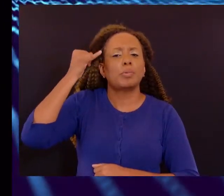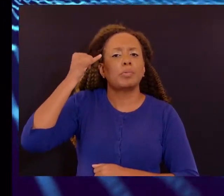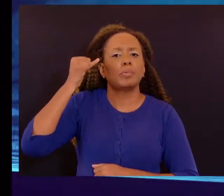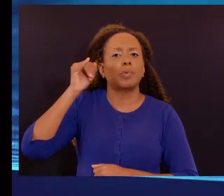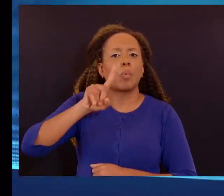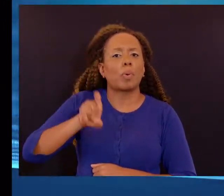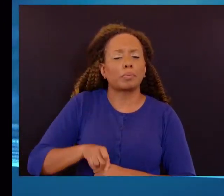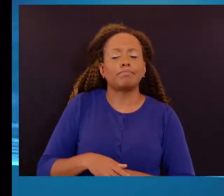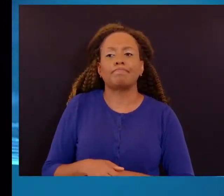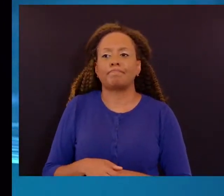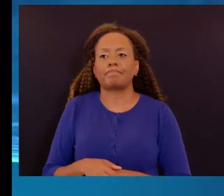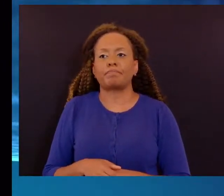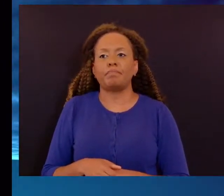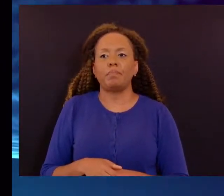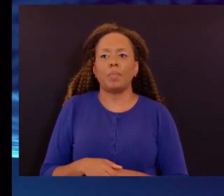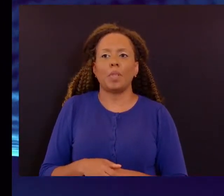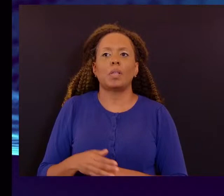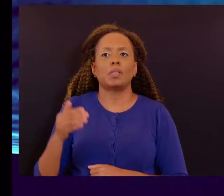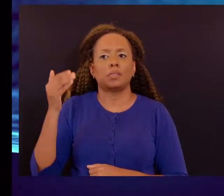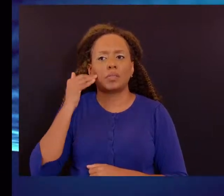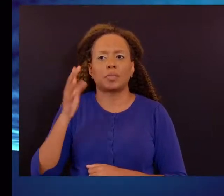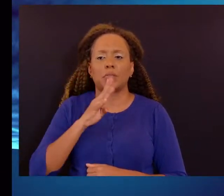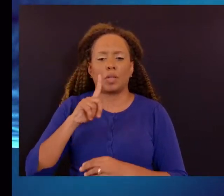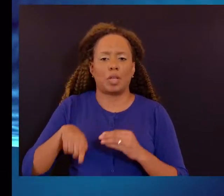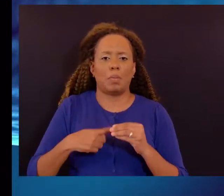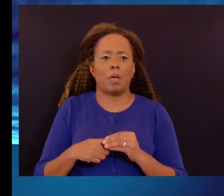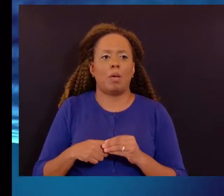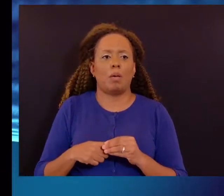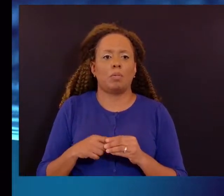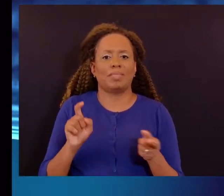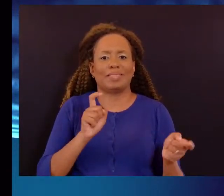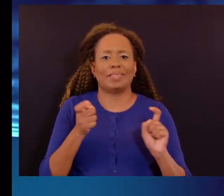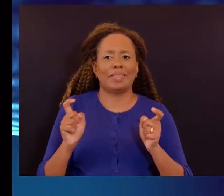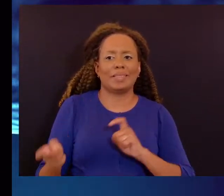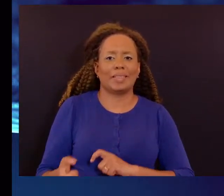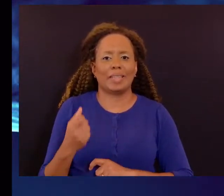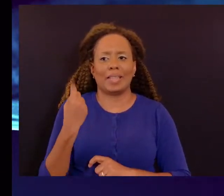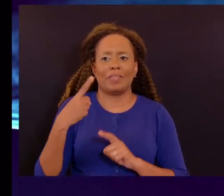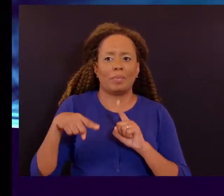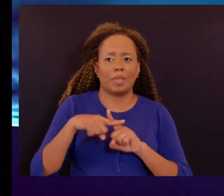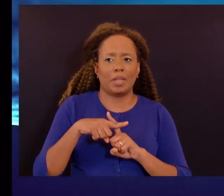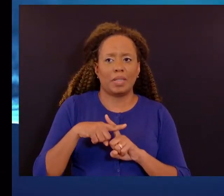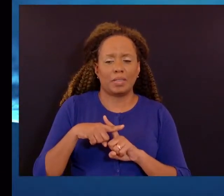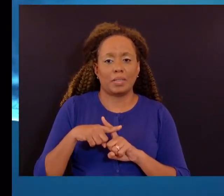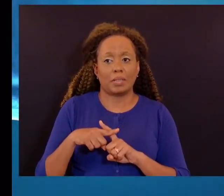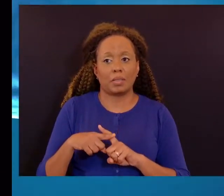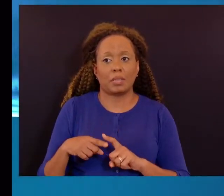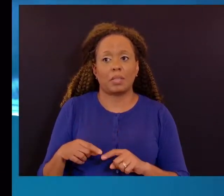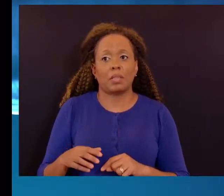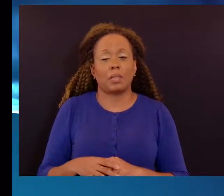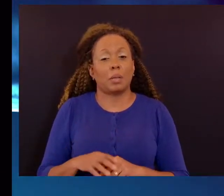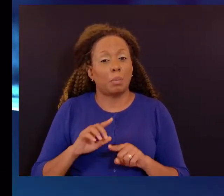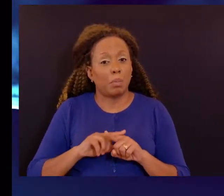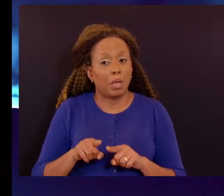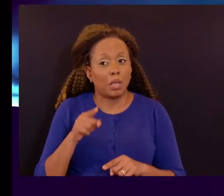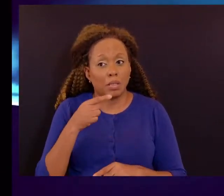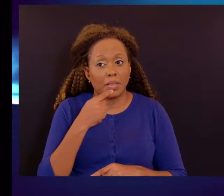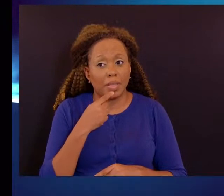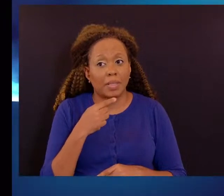the, abolition or changes to the 11 plus exam, are you saying then that it is definite that next